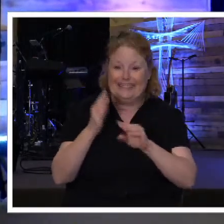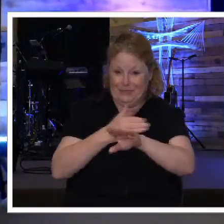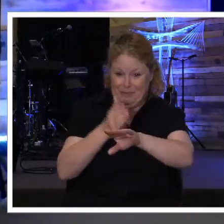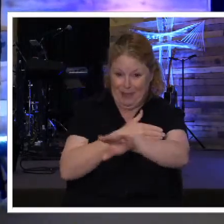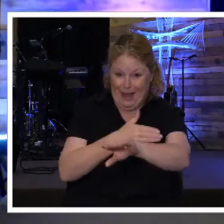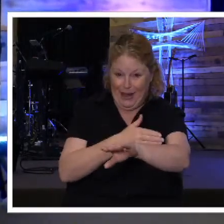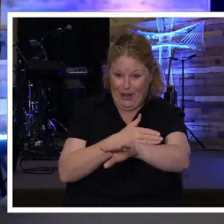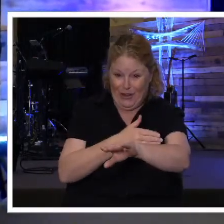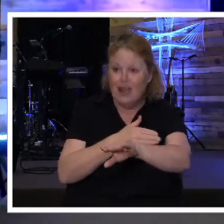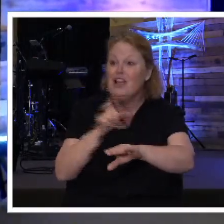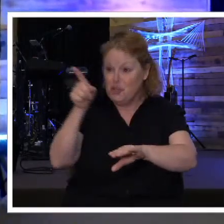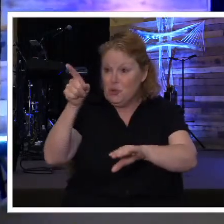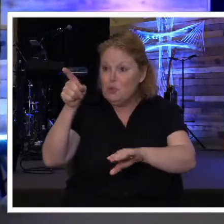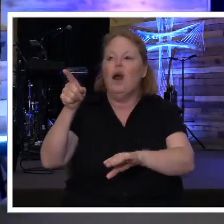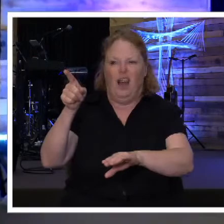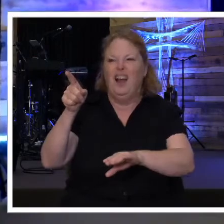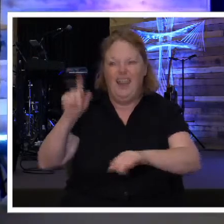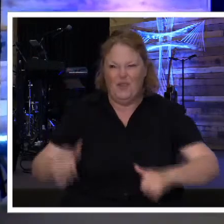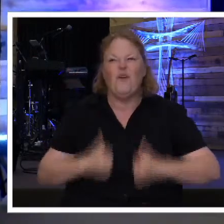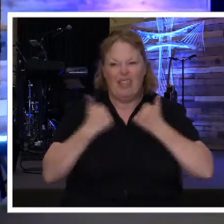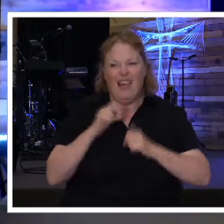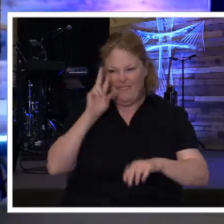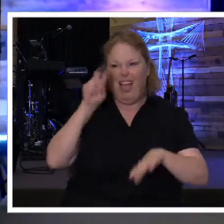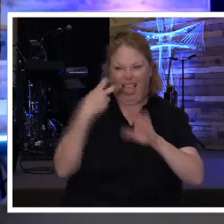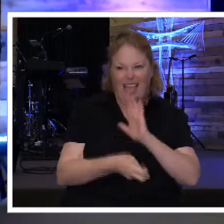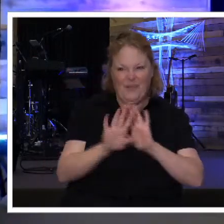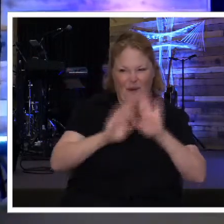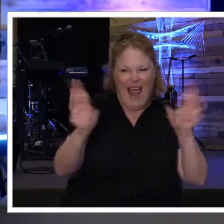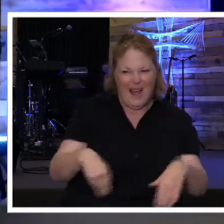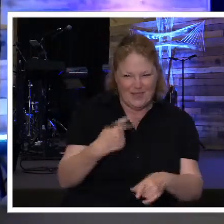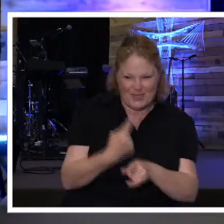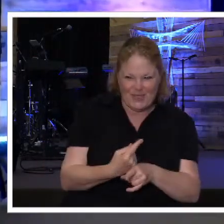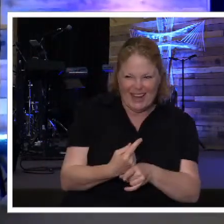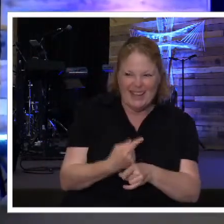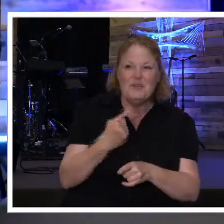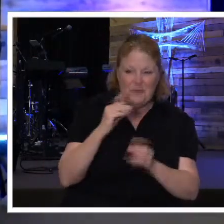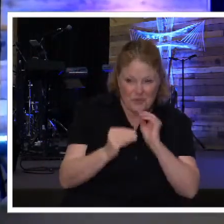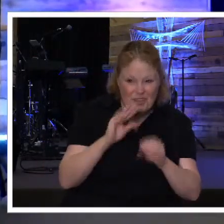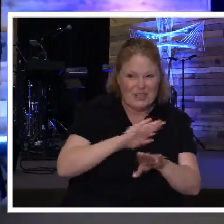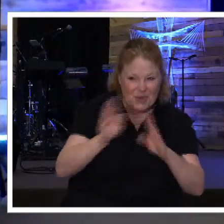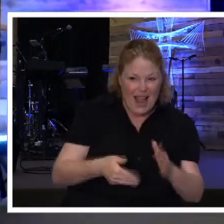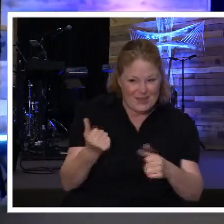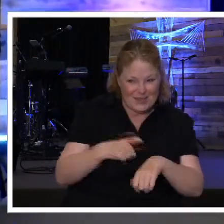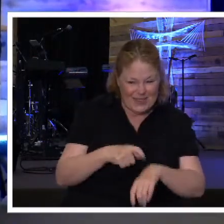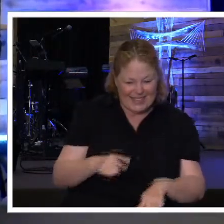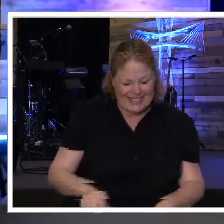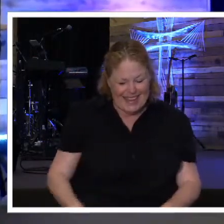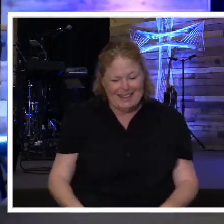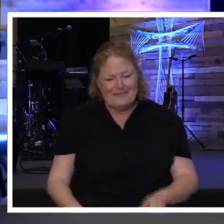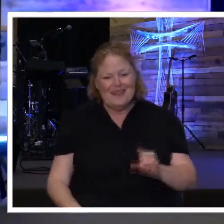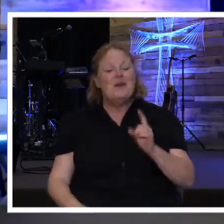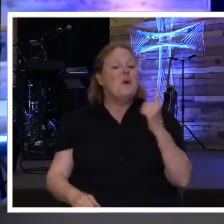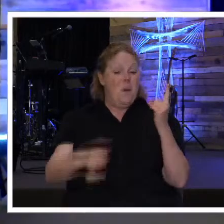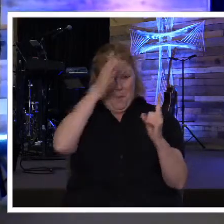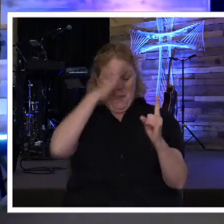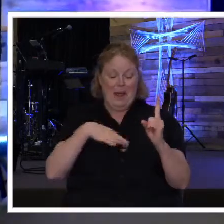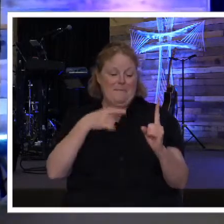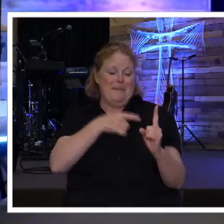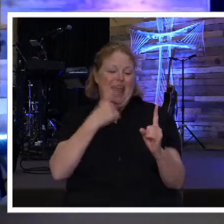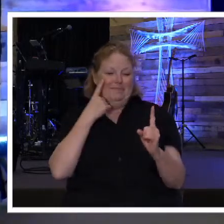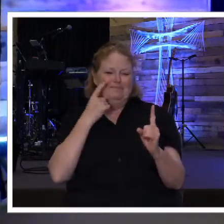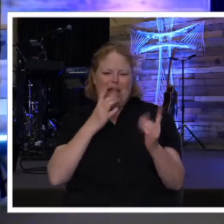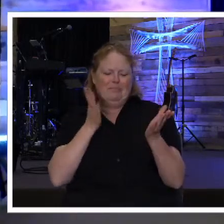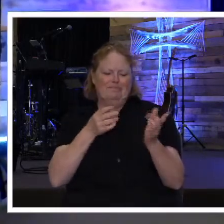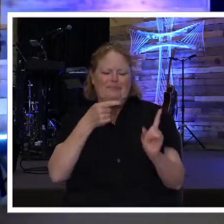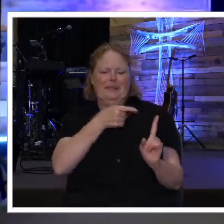And there goes your life. Many of you understand that. I had a conversation with a man in a church that